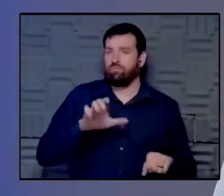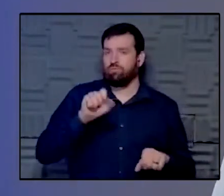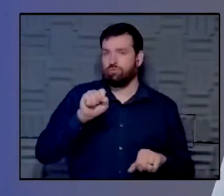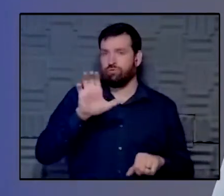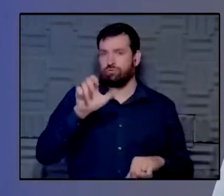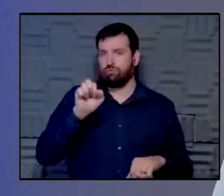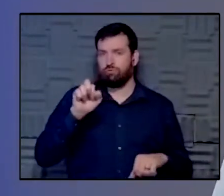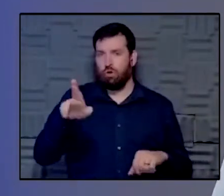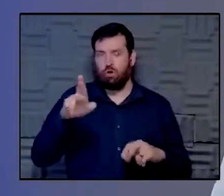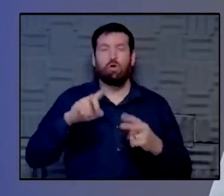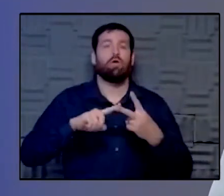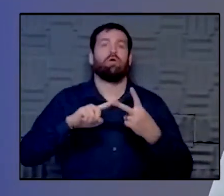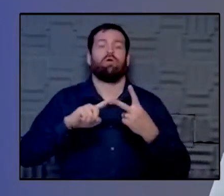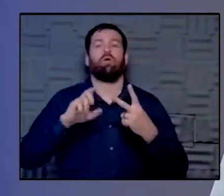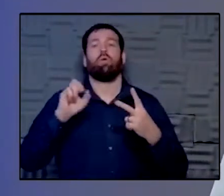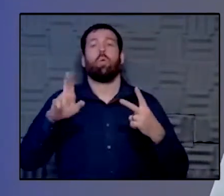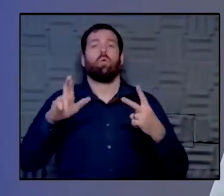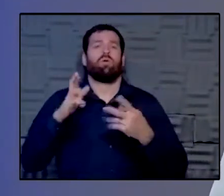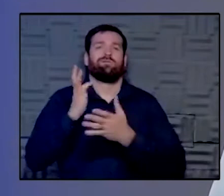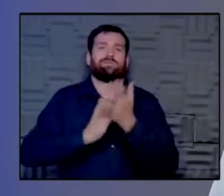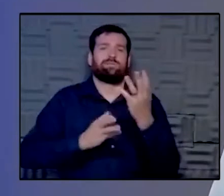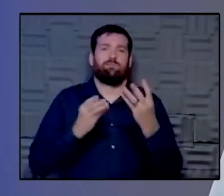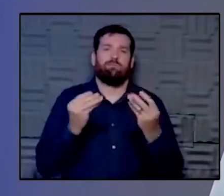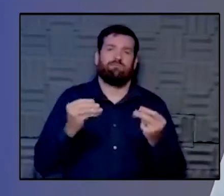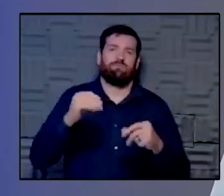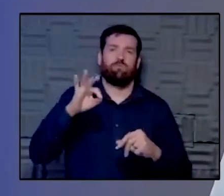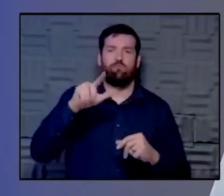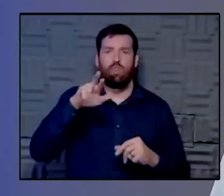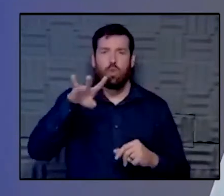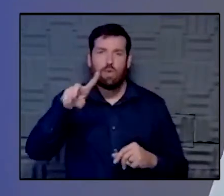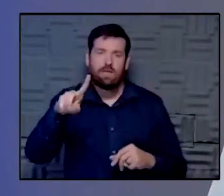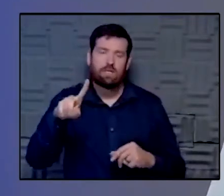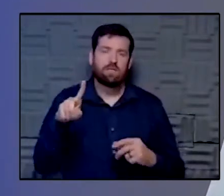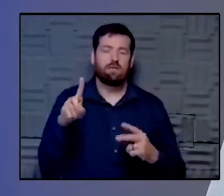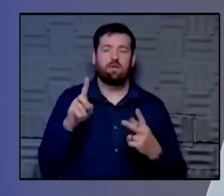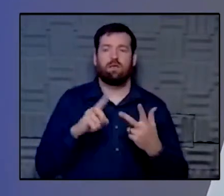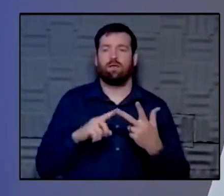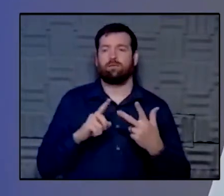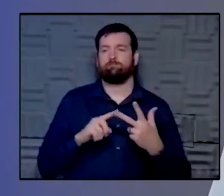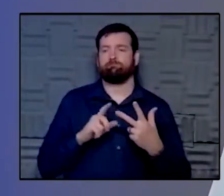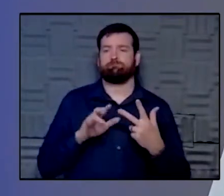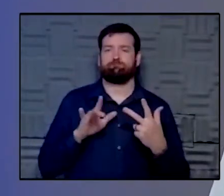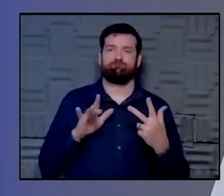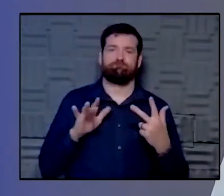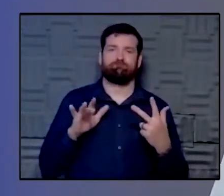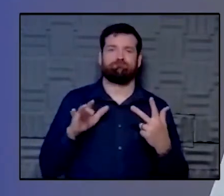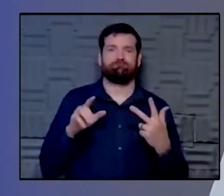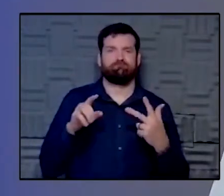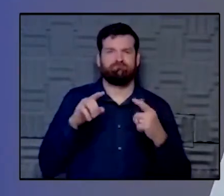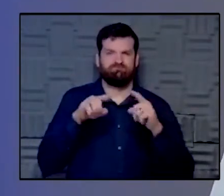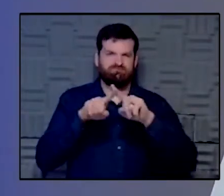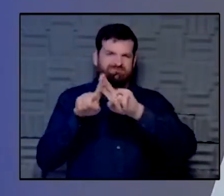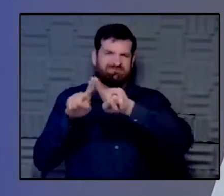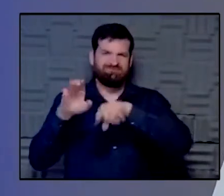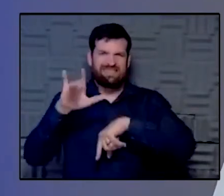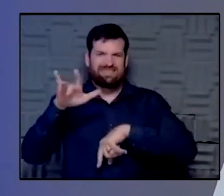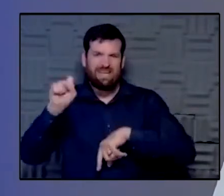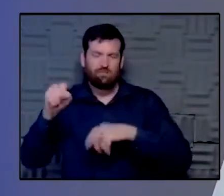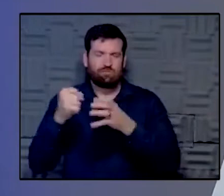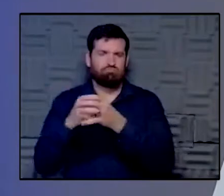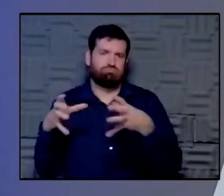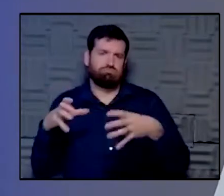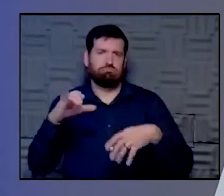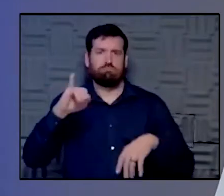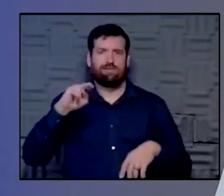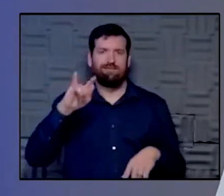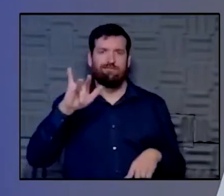still some of that fluid and cell-free fluid and all those cells and that inflammation that you had in your